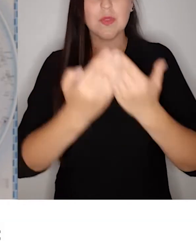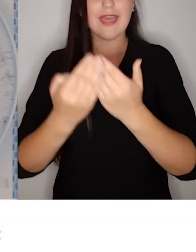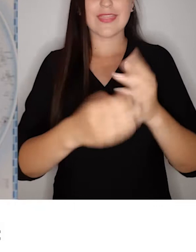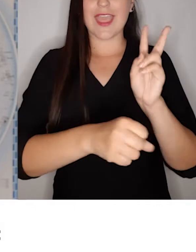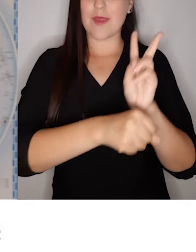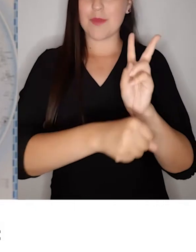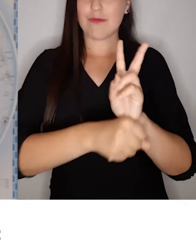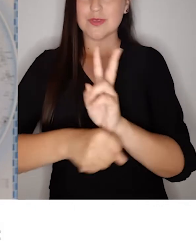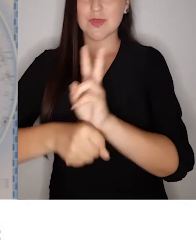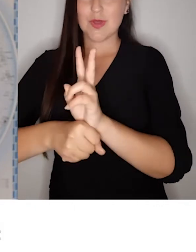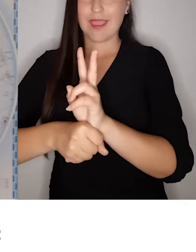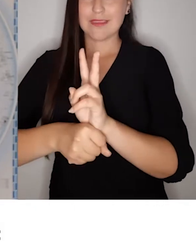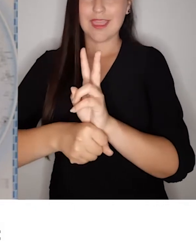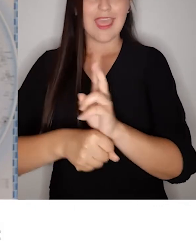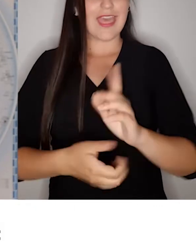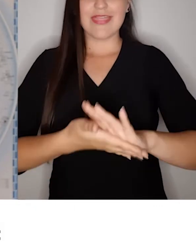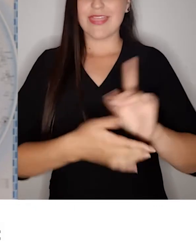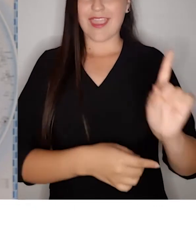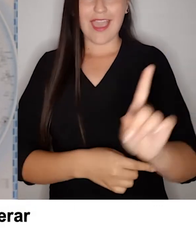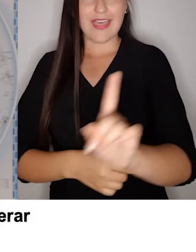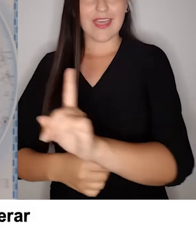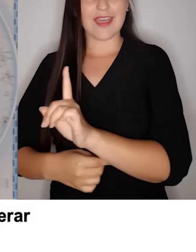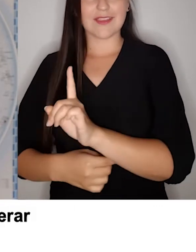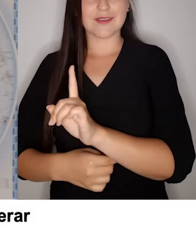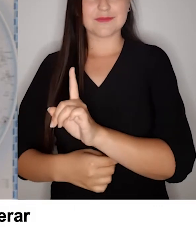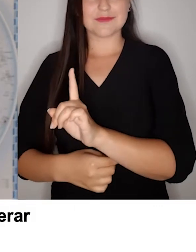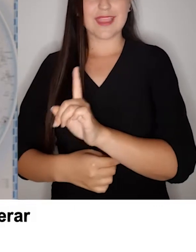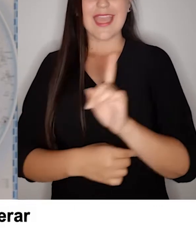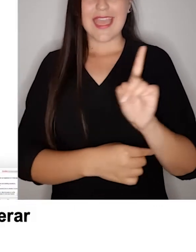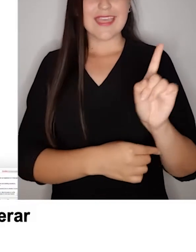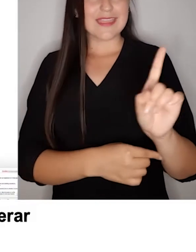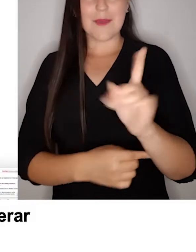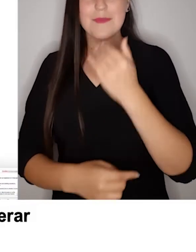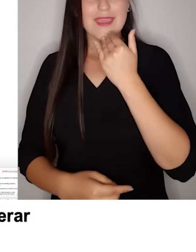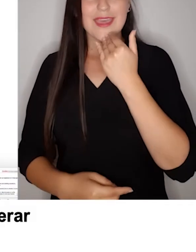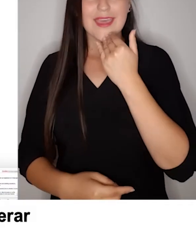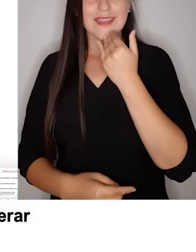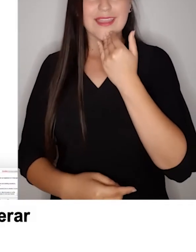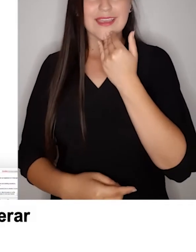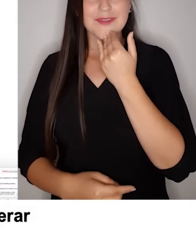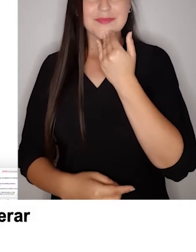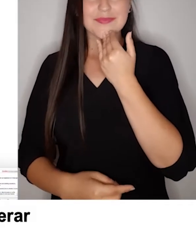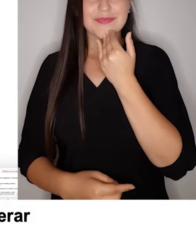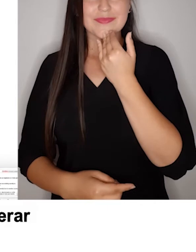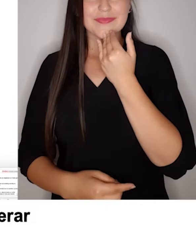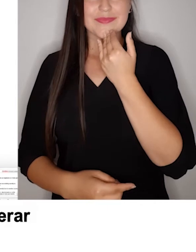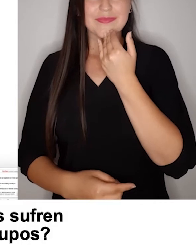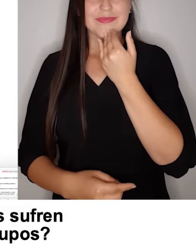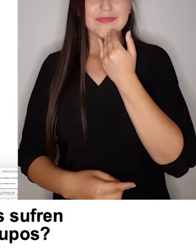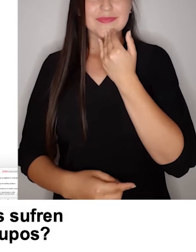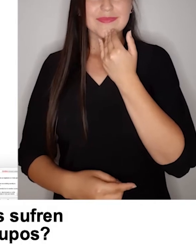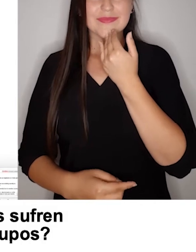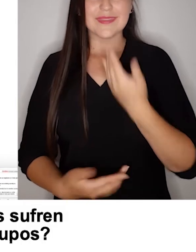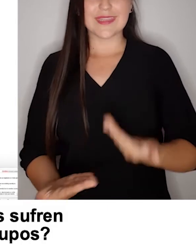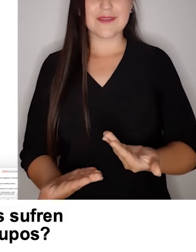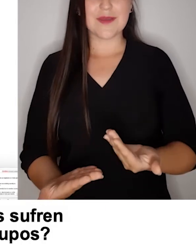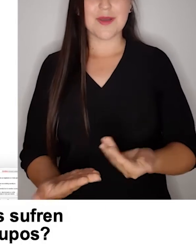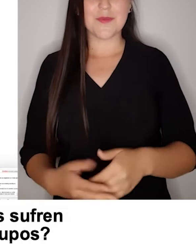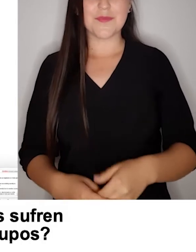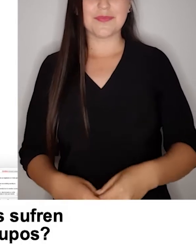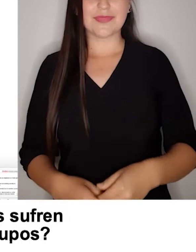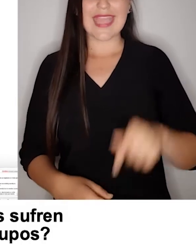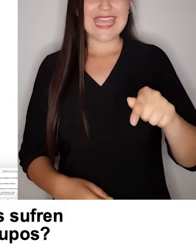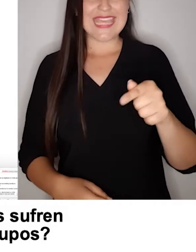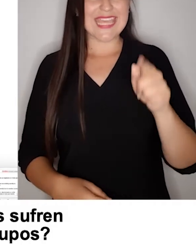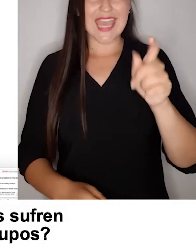And here's an example of a question in our survey. The respondent has to consider the statement, for example, "In our school, it happens